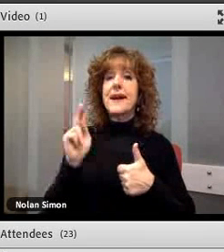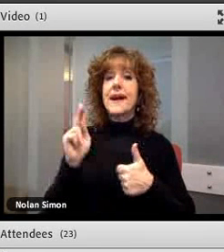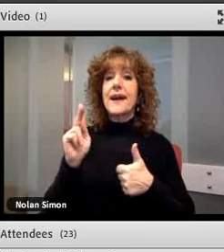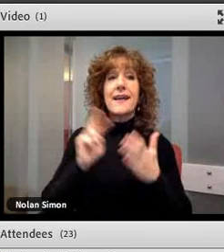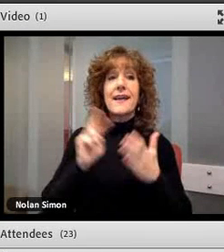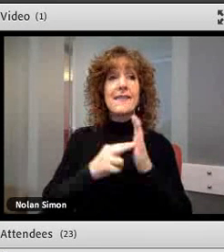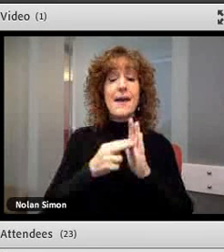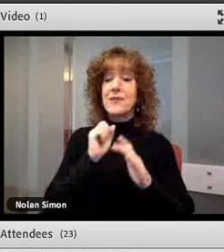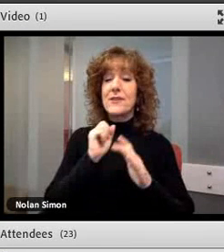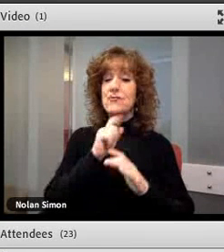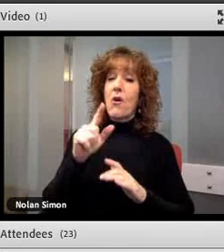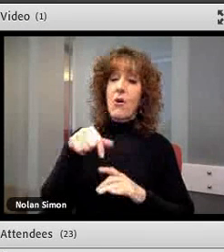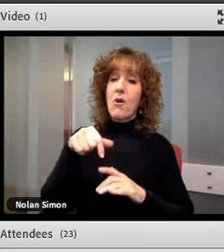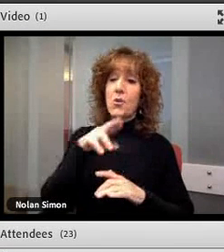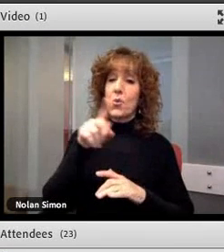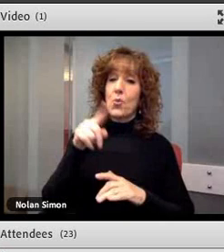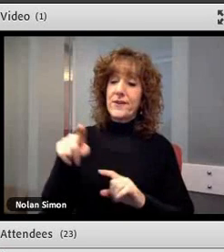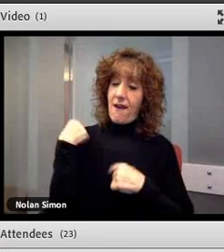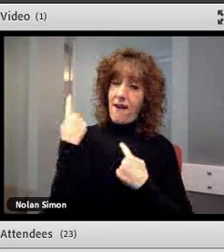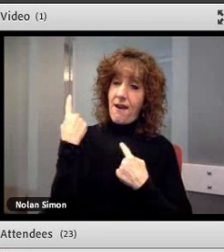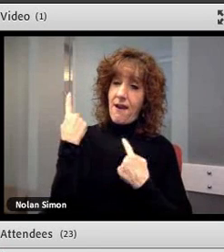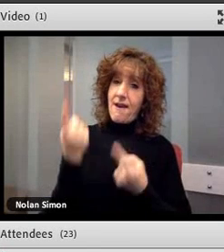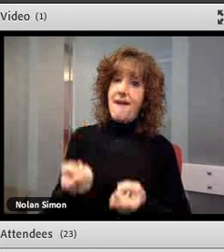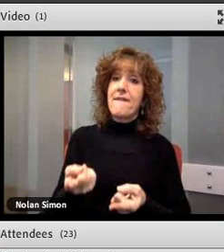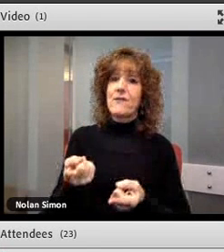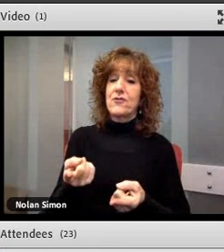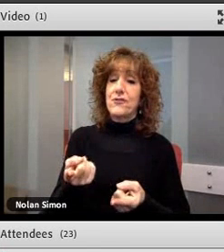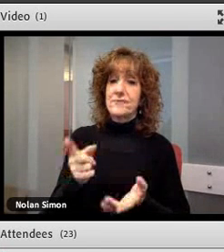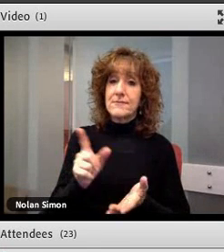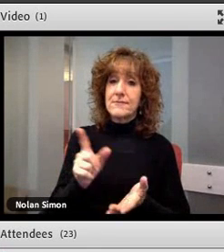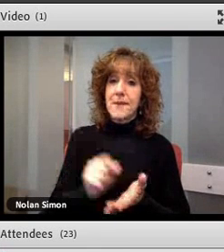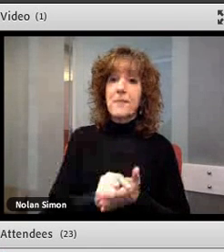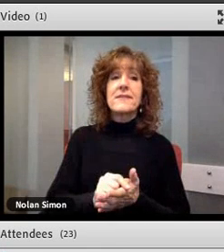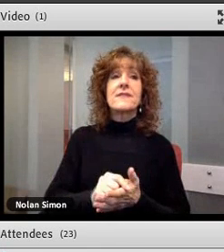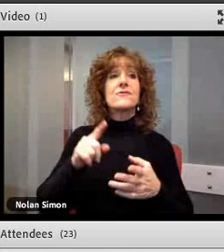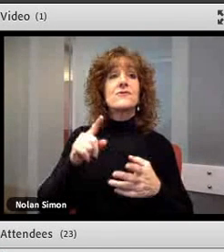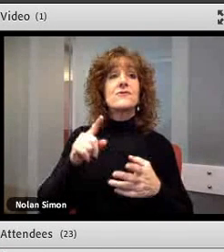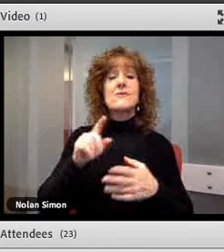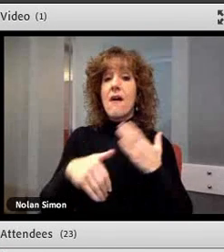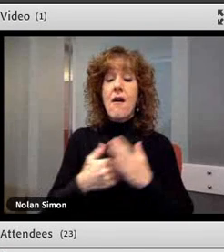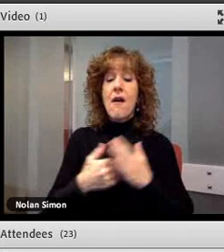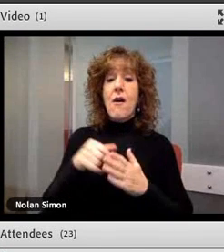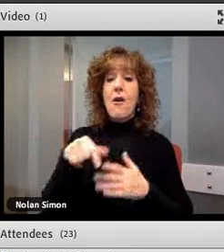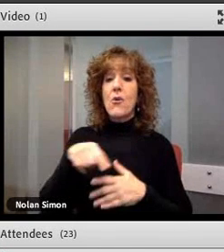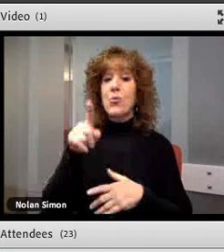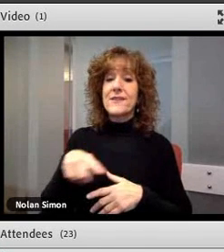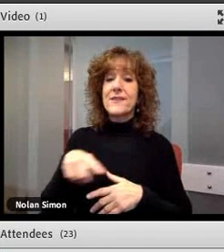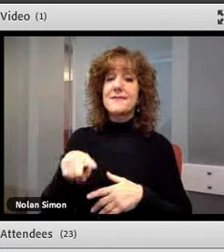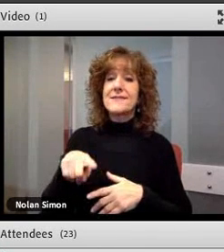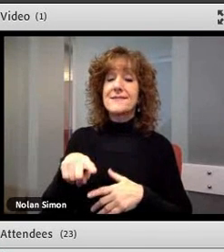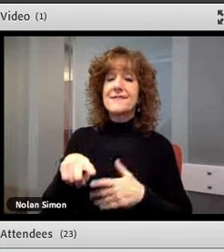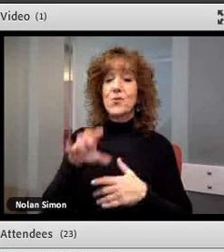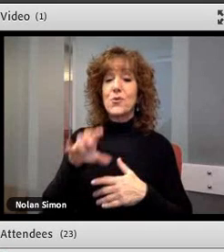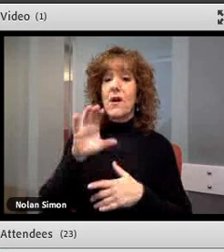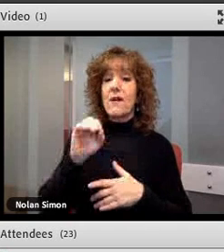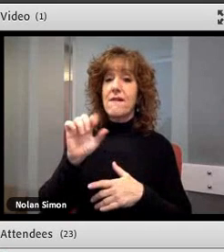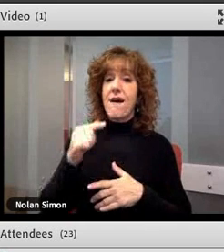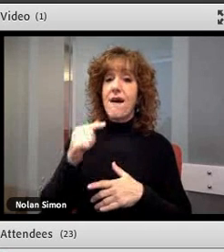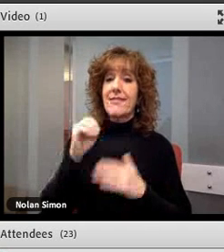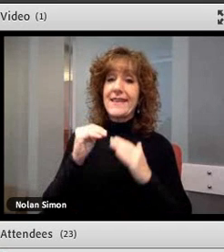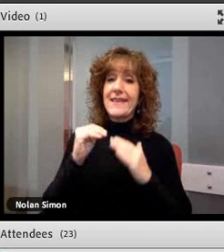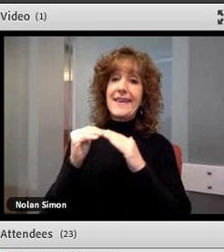the quizzes that you've ever published, and also all the quizzes that your colleagues ever